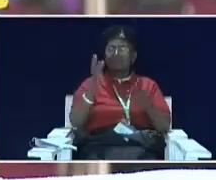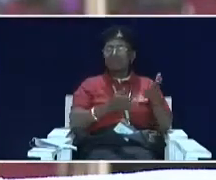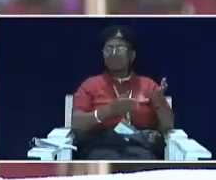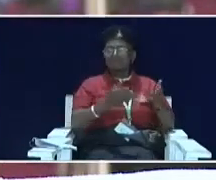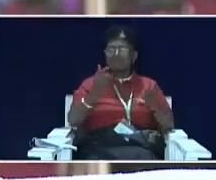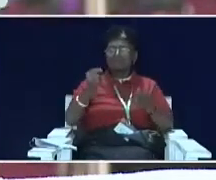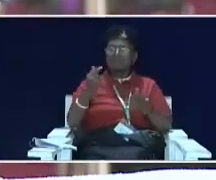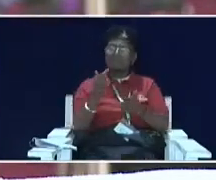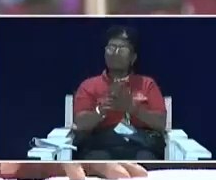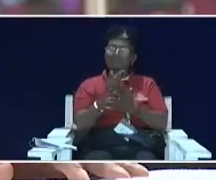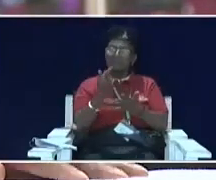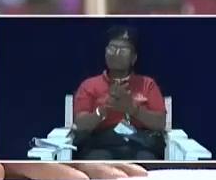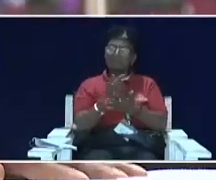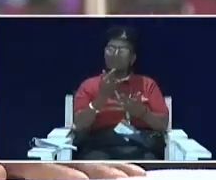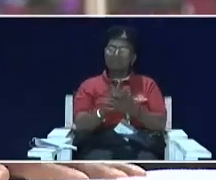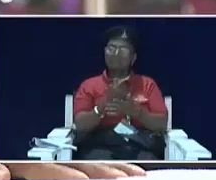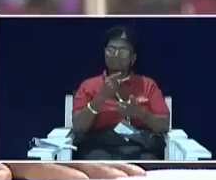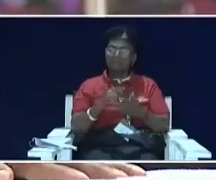to Africa.